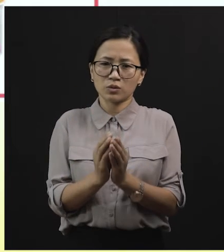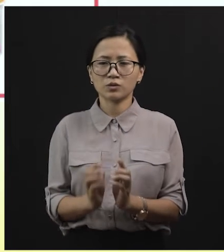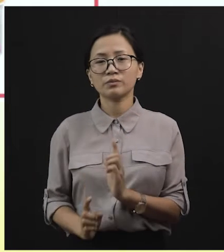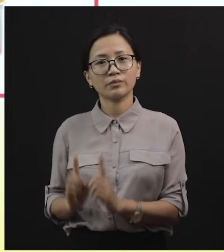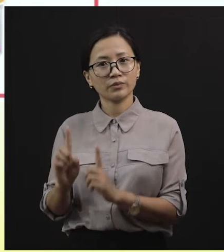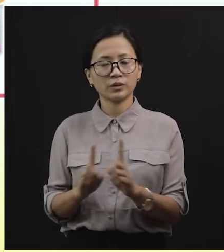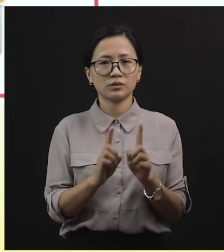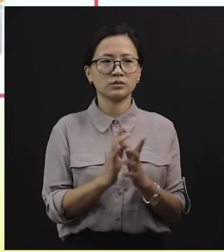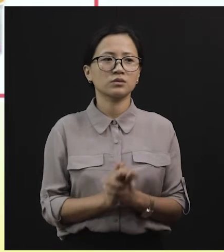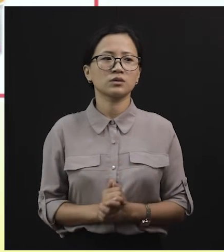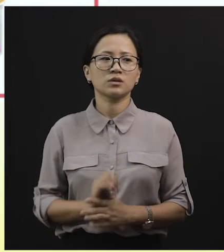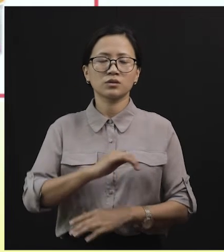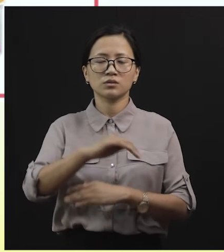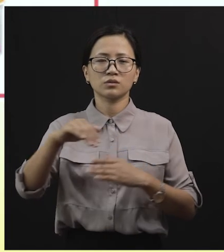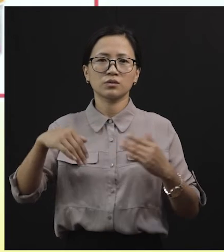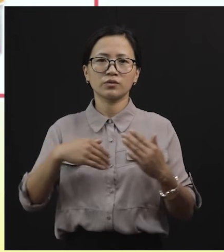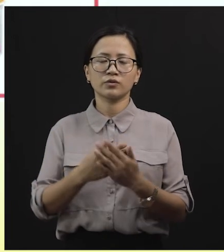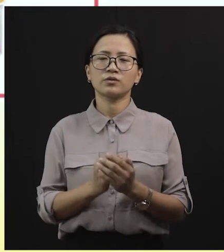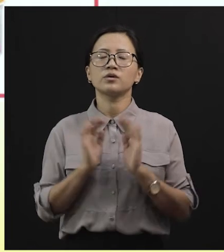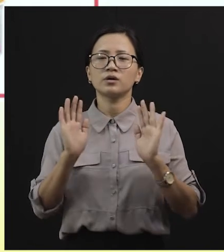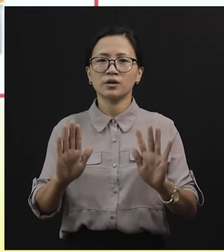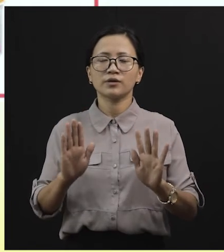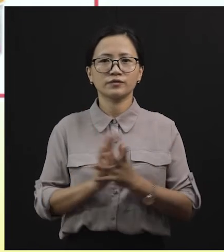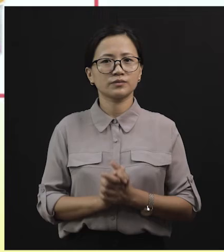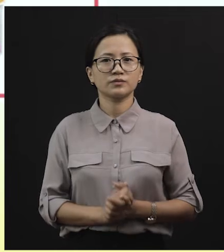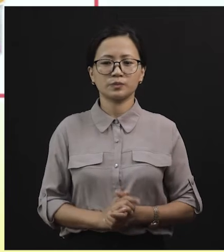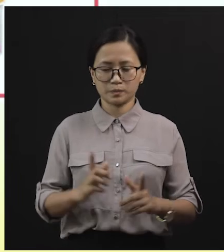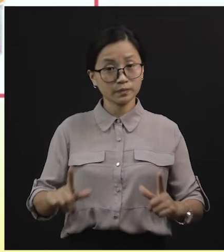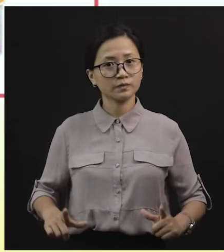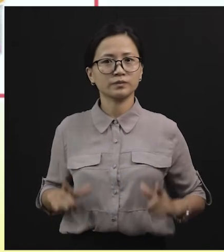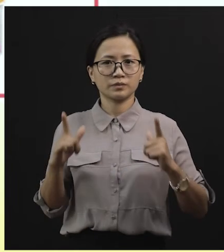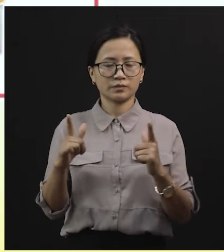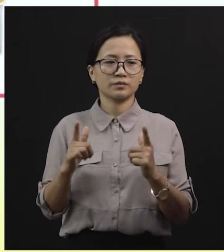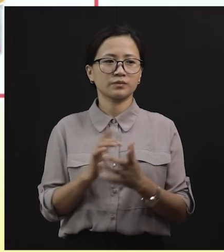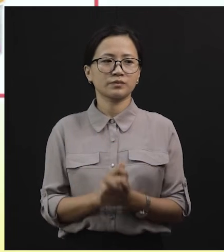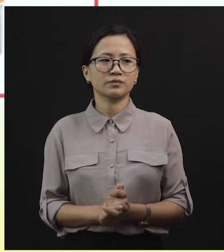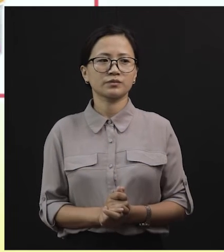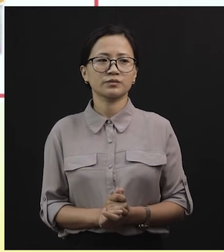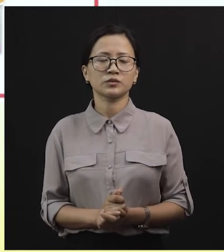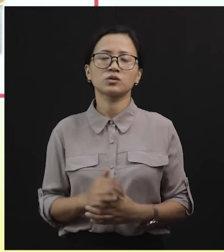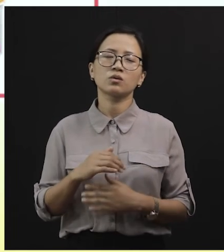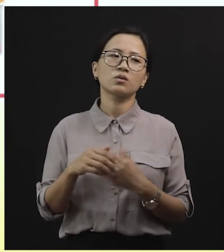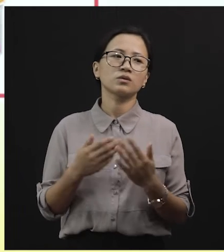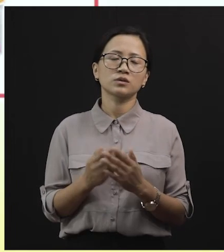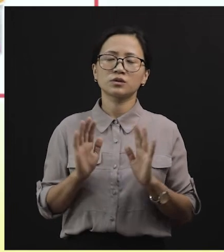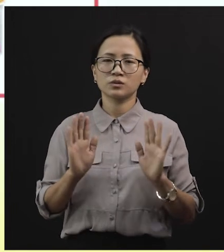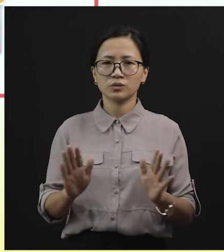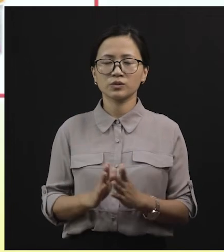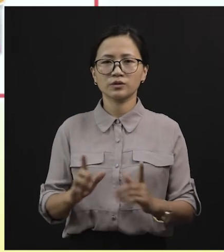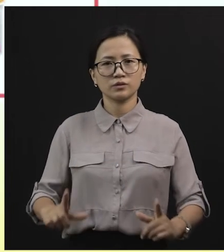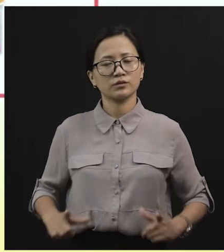plant. They all have life, right? So these are all known